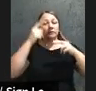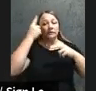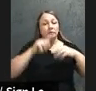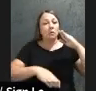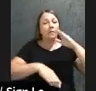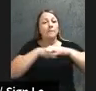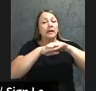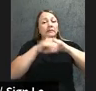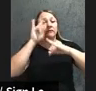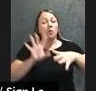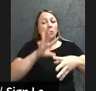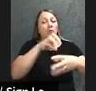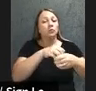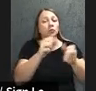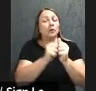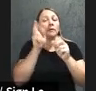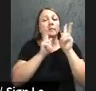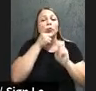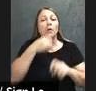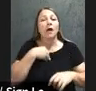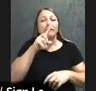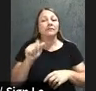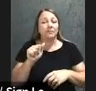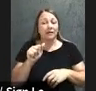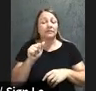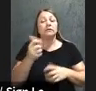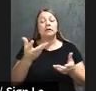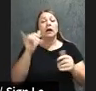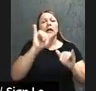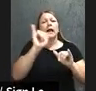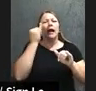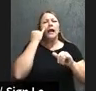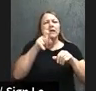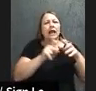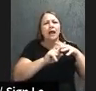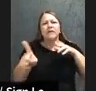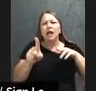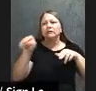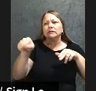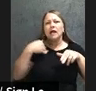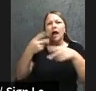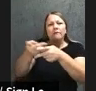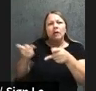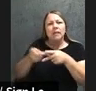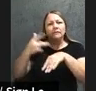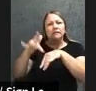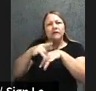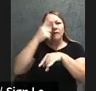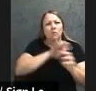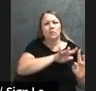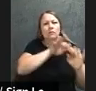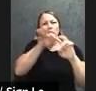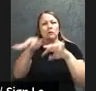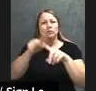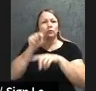emergency providers and people with like evacuation plans and work plans, things of that nature. But wanted to let you know that it was all there